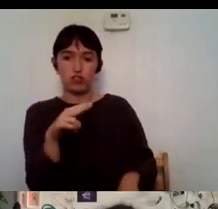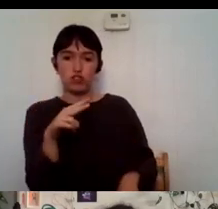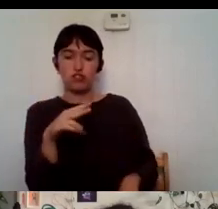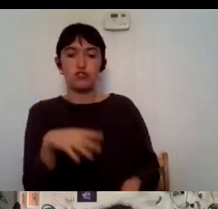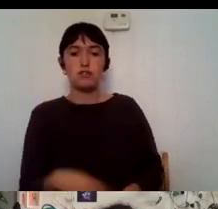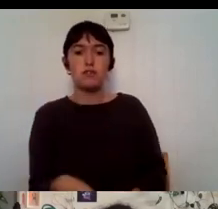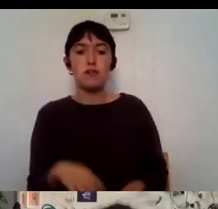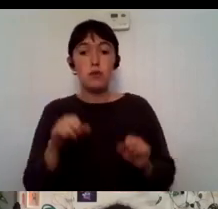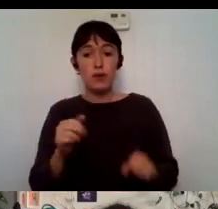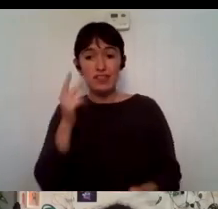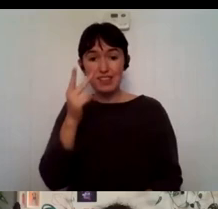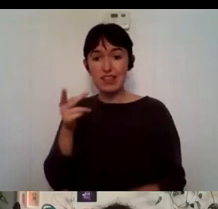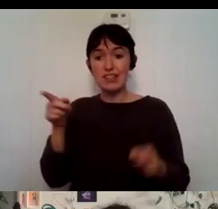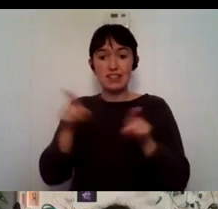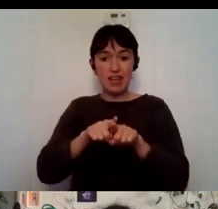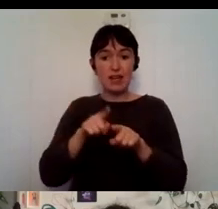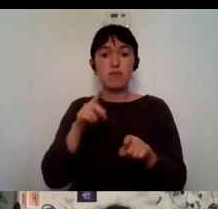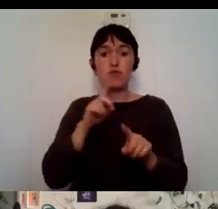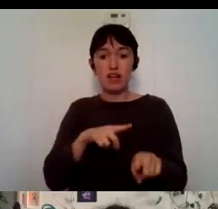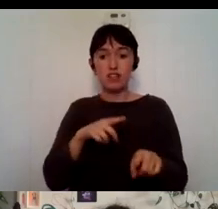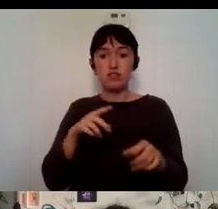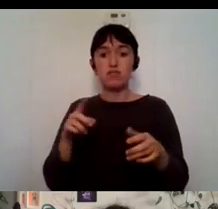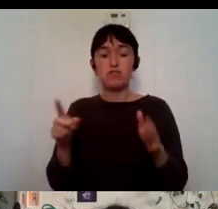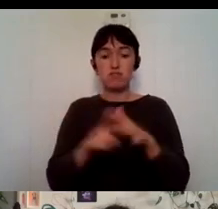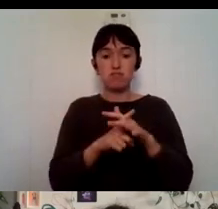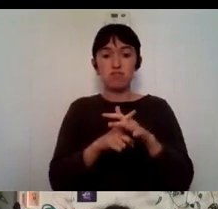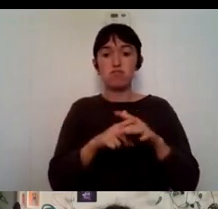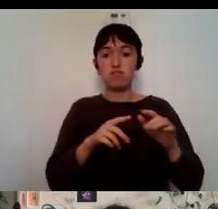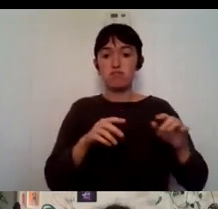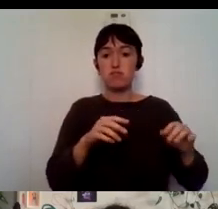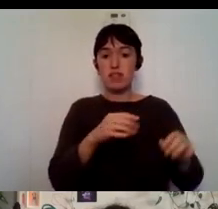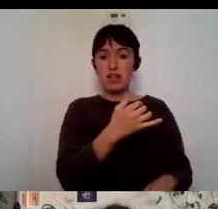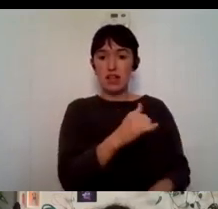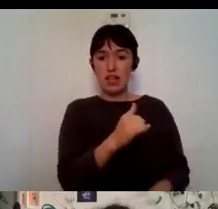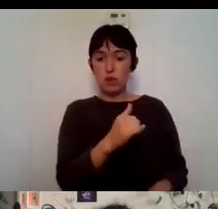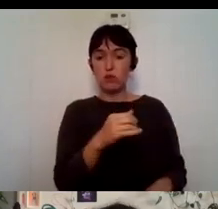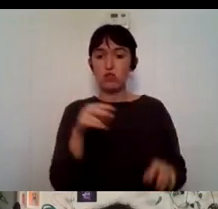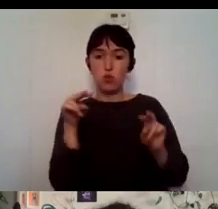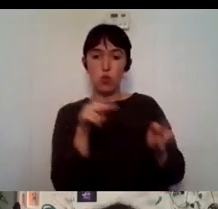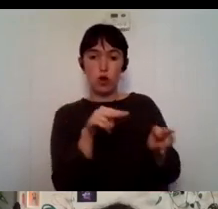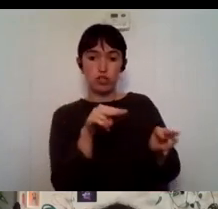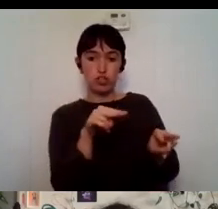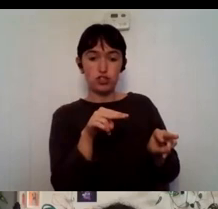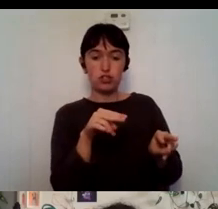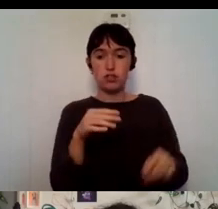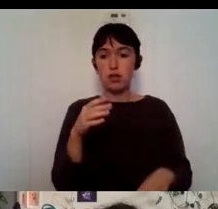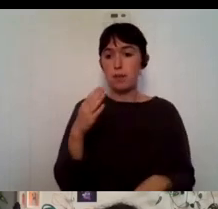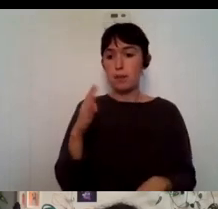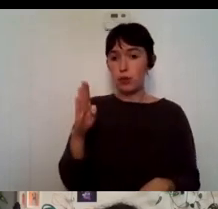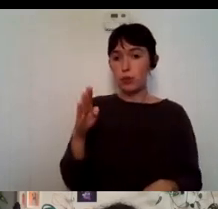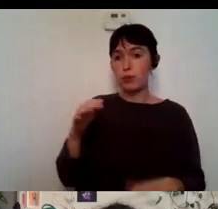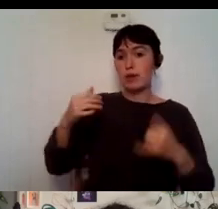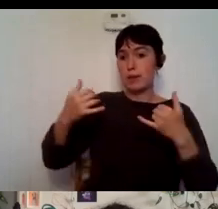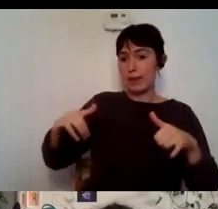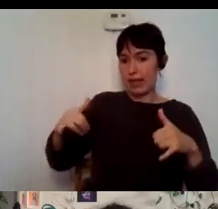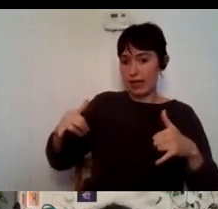you can see that the solid line is higher than the dotted line, both in the blue, that's when you play, and both in the